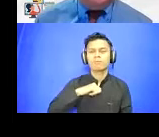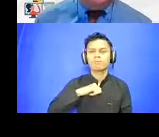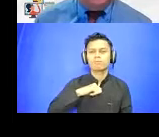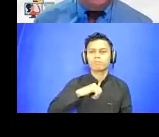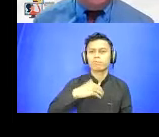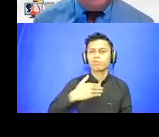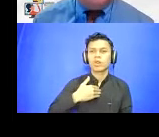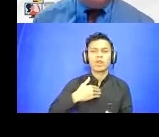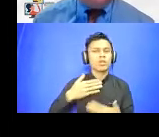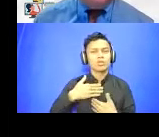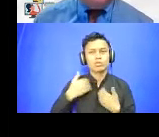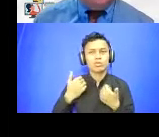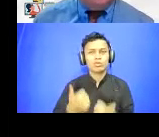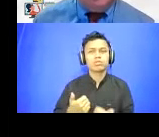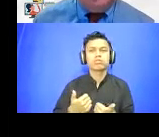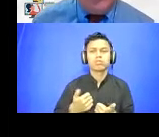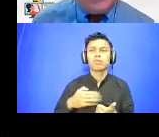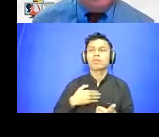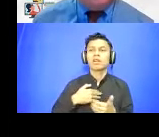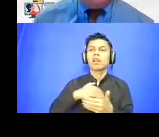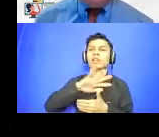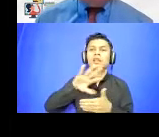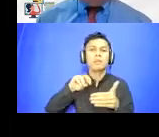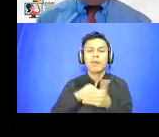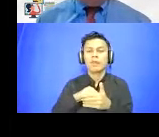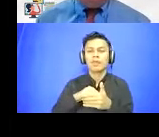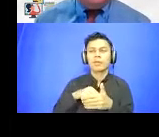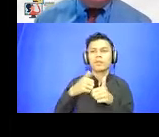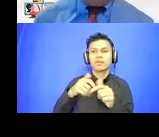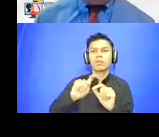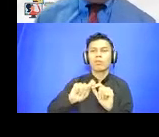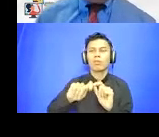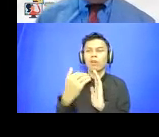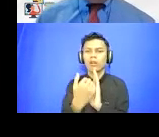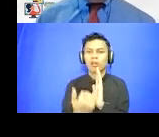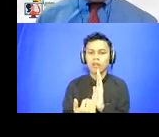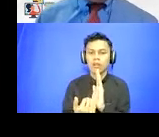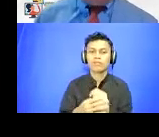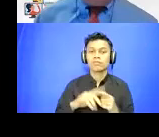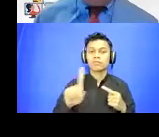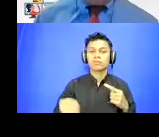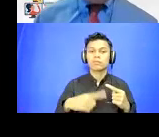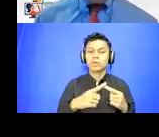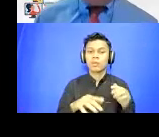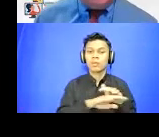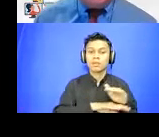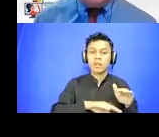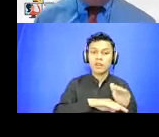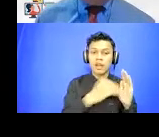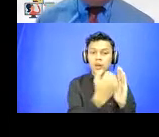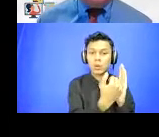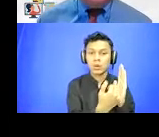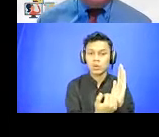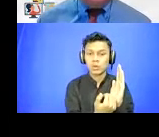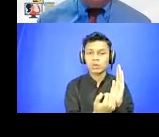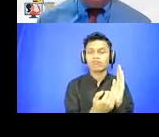these. First, there are what we call regulatory standards. So in the United States, social workers and counselors